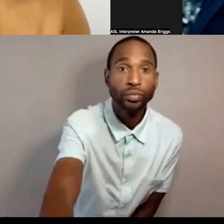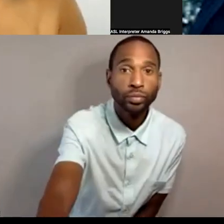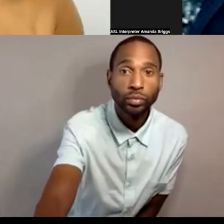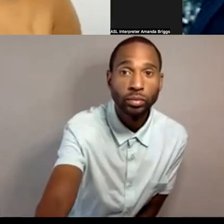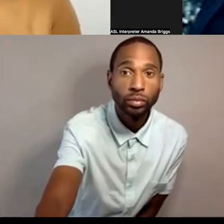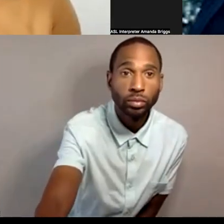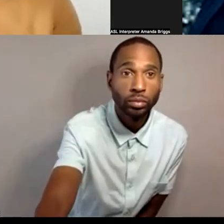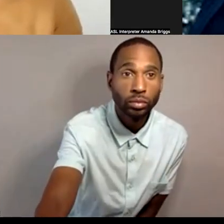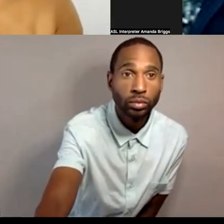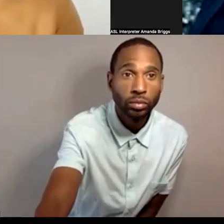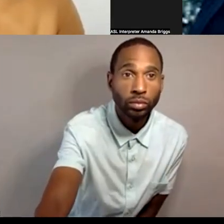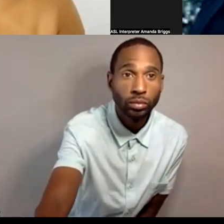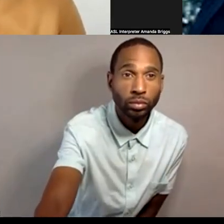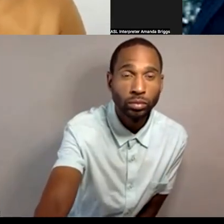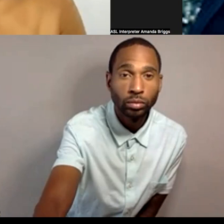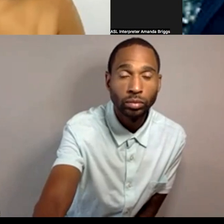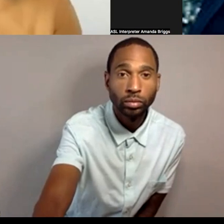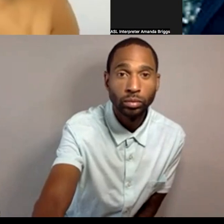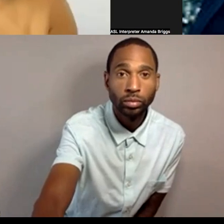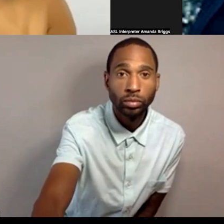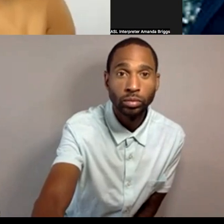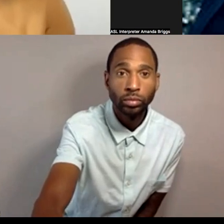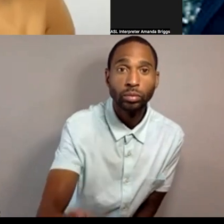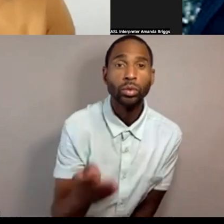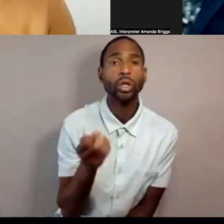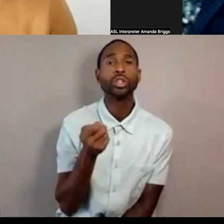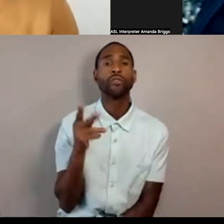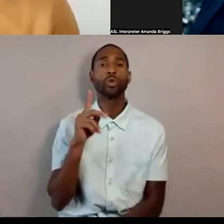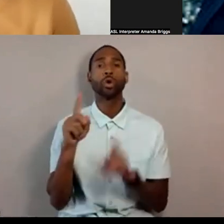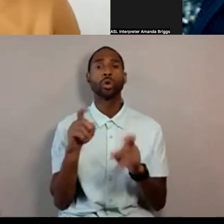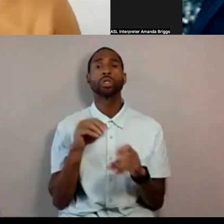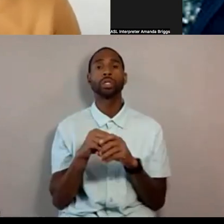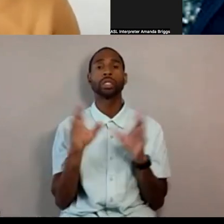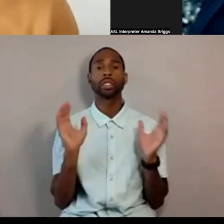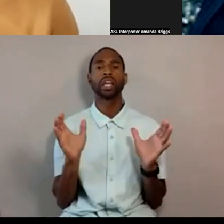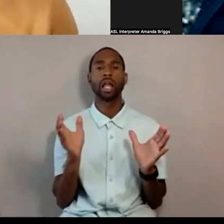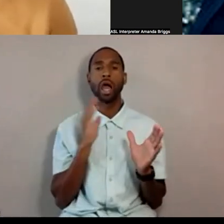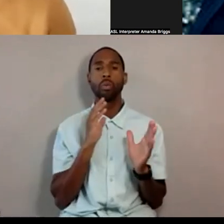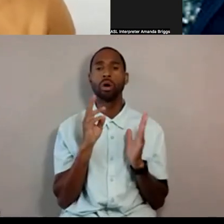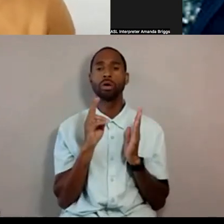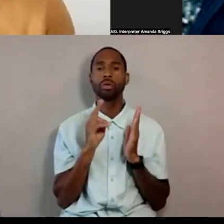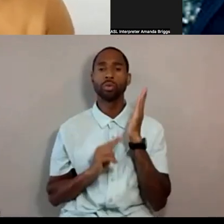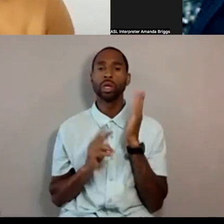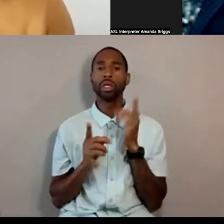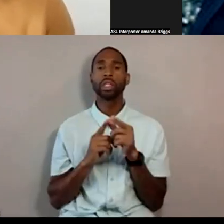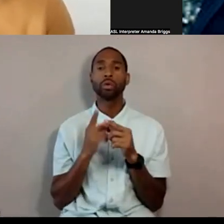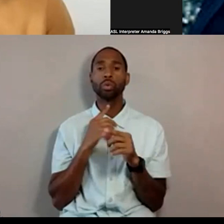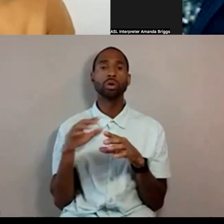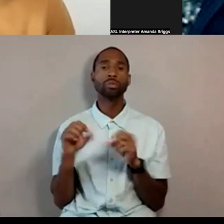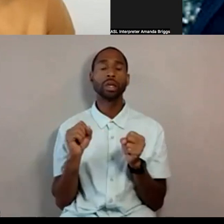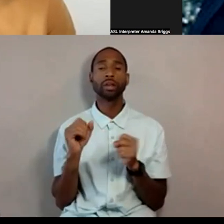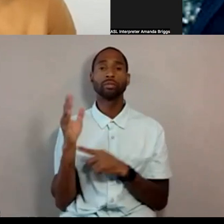There's a couple questions in the chat thread, so I'm going to speak to these and then we're going to take our 5 minute